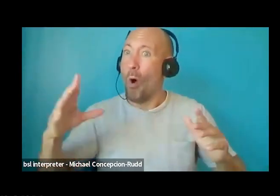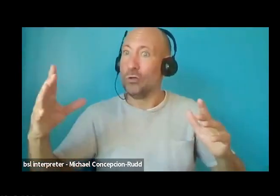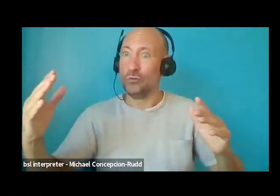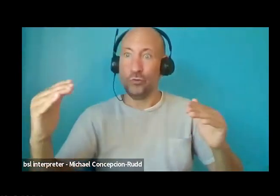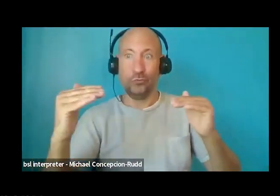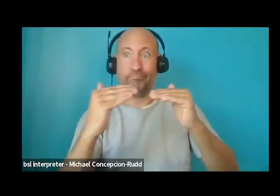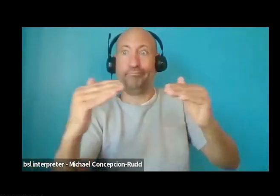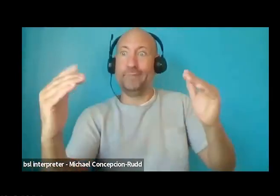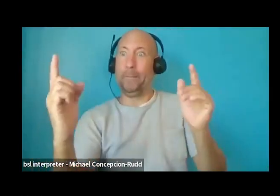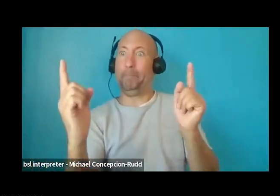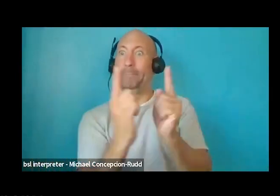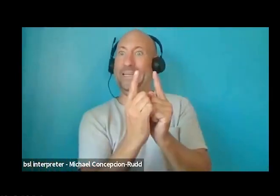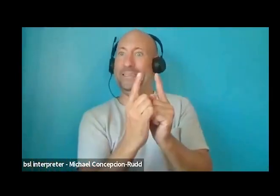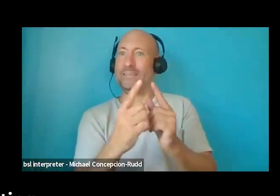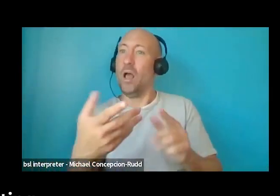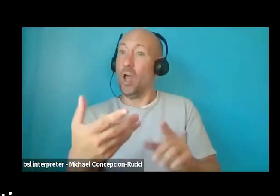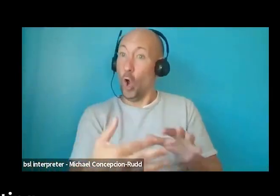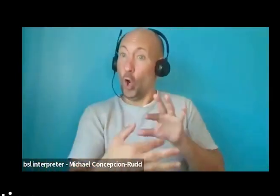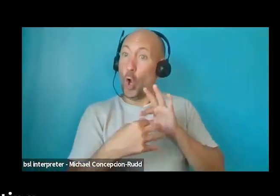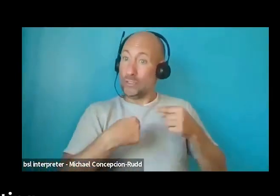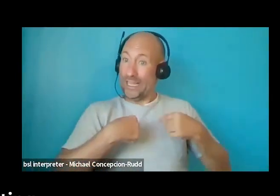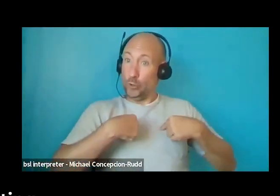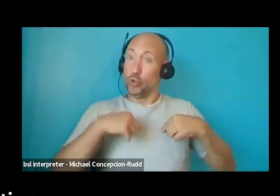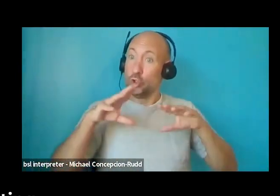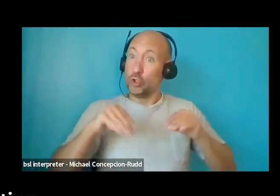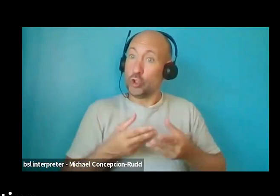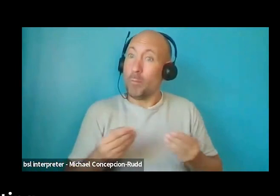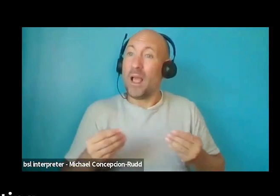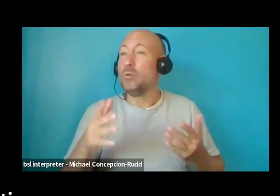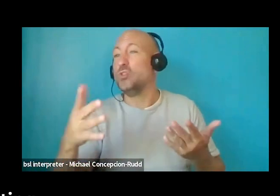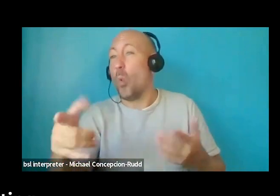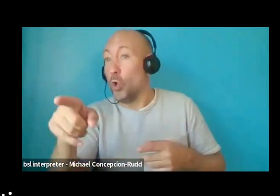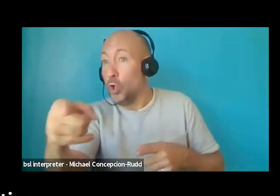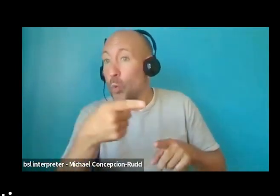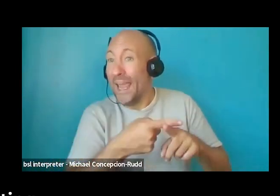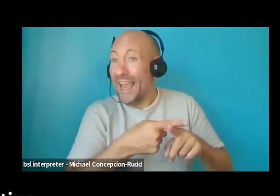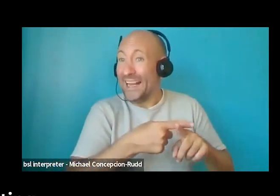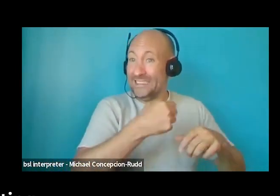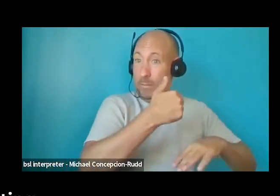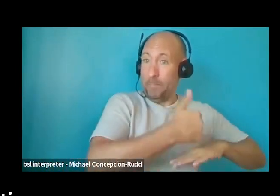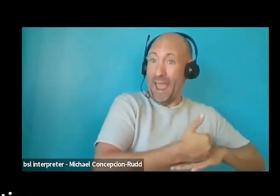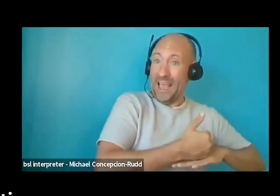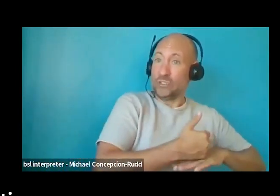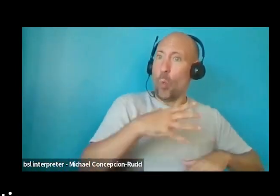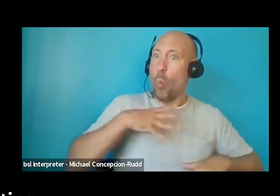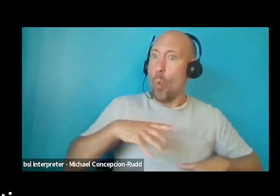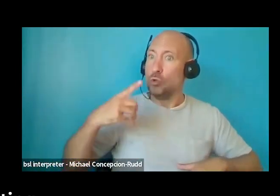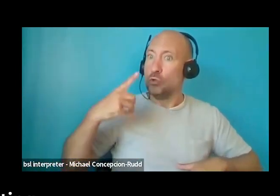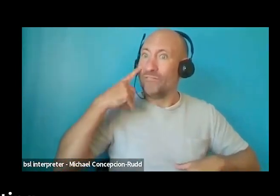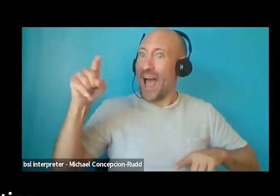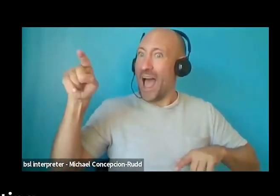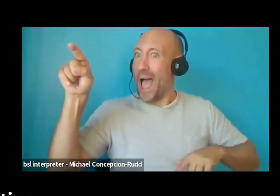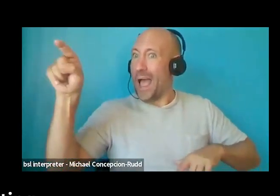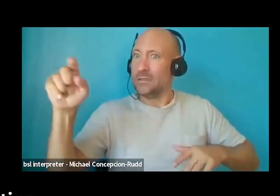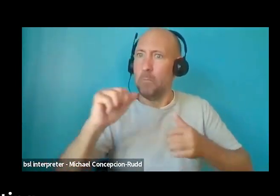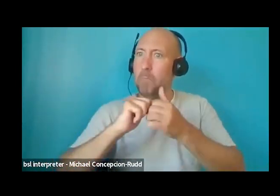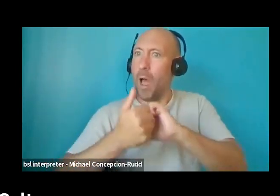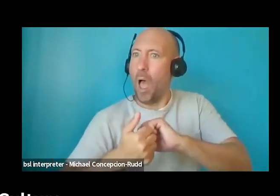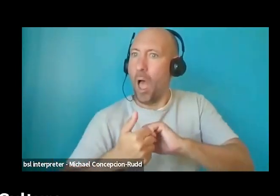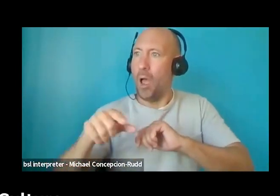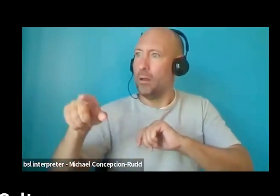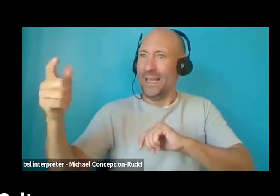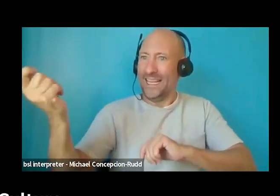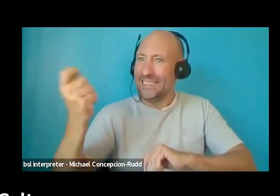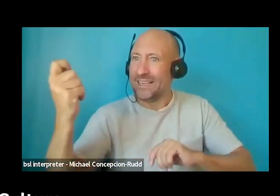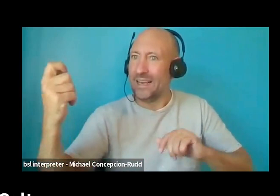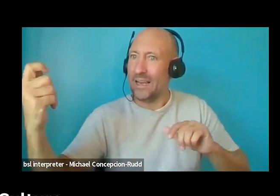please contact Stopgap Dance Company. So if you're an English artist wanting to find collaborators or partners in Italy, come